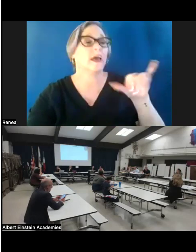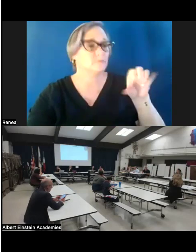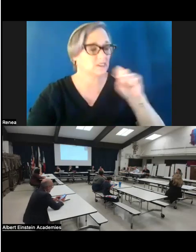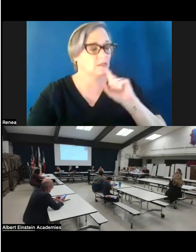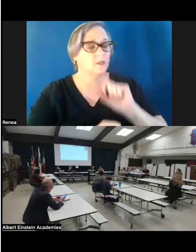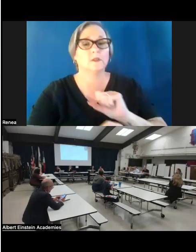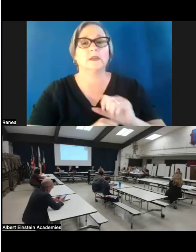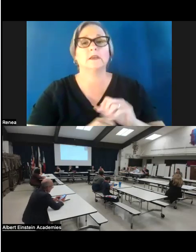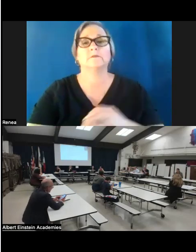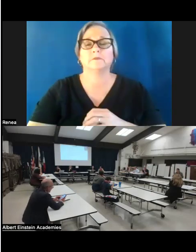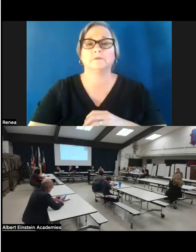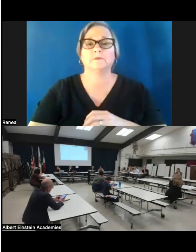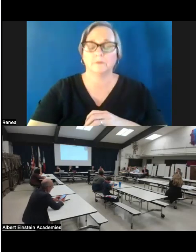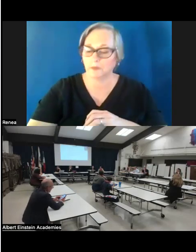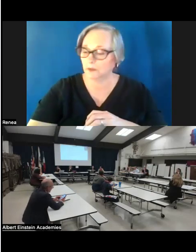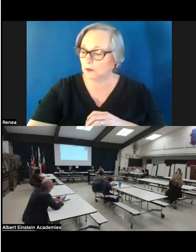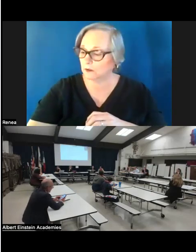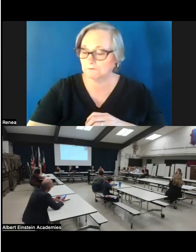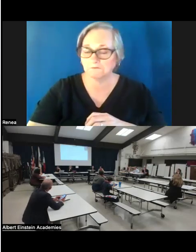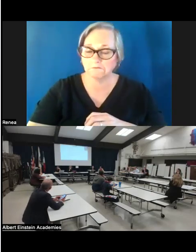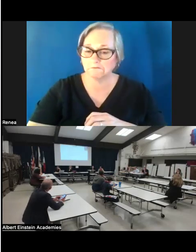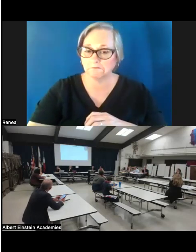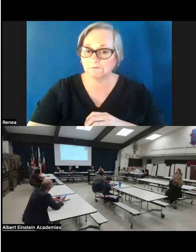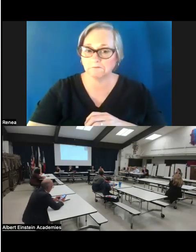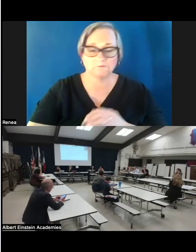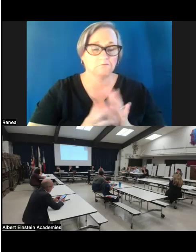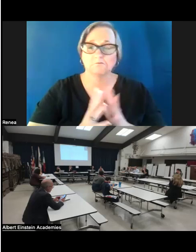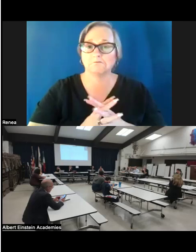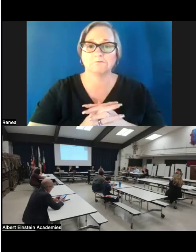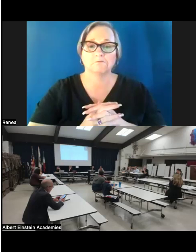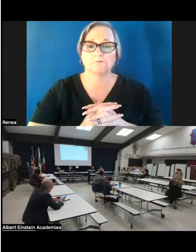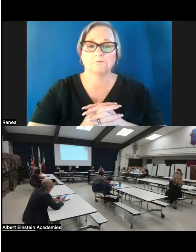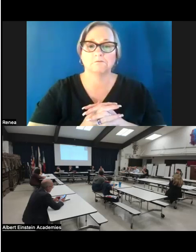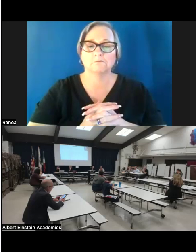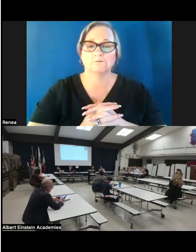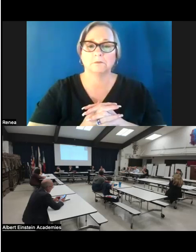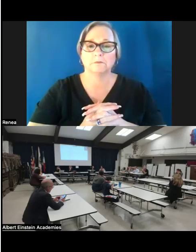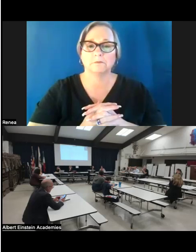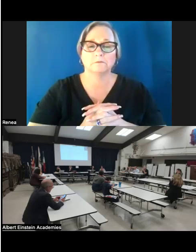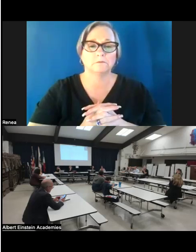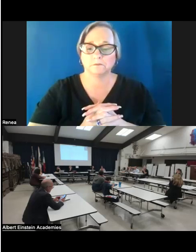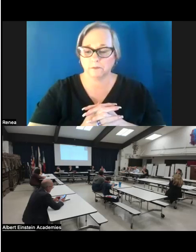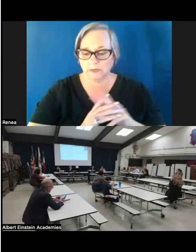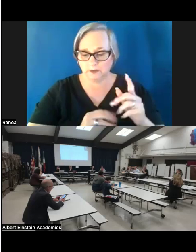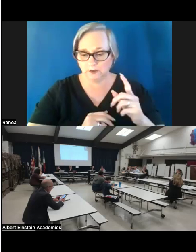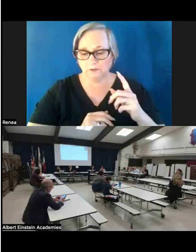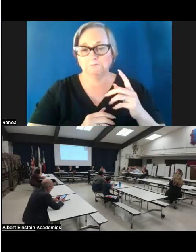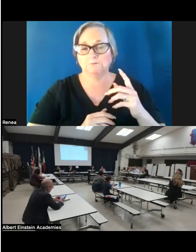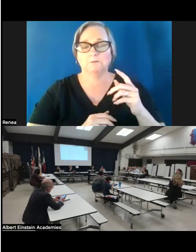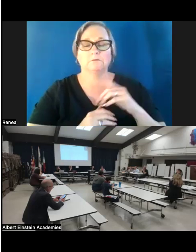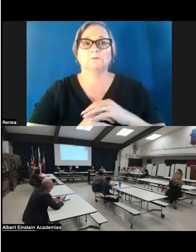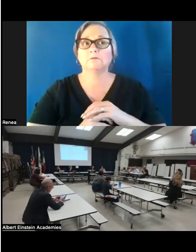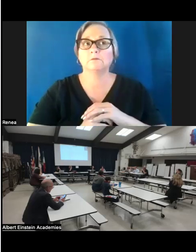school. Are you referring to the one that they got night on Thursday? Yep. The teacher week? Yep. And maybe even a